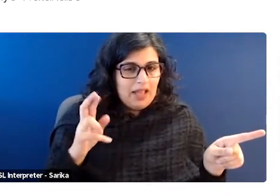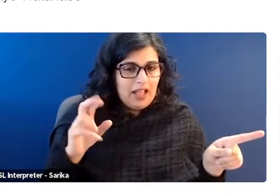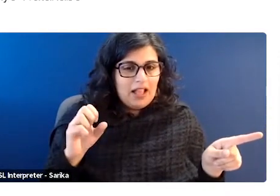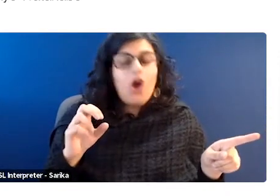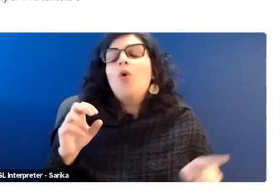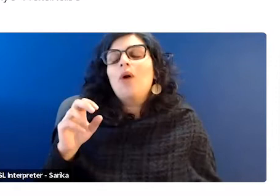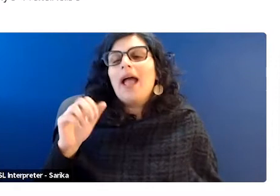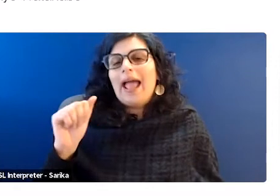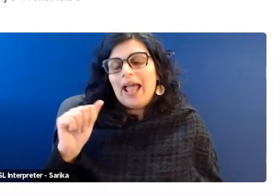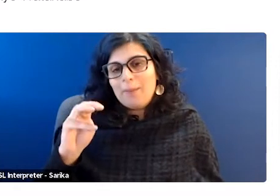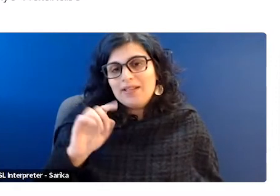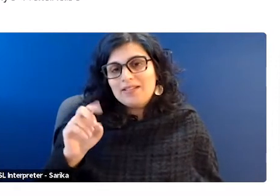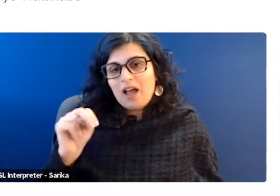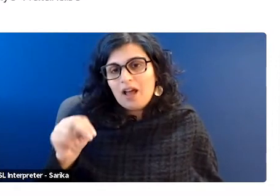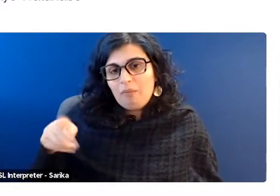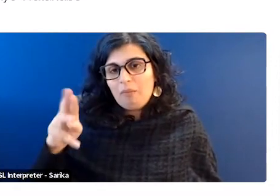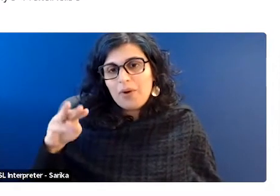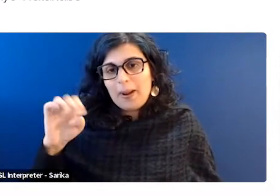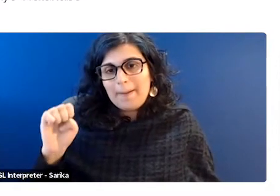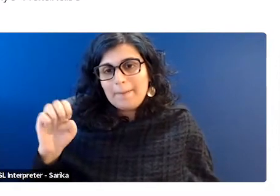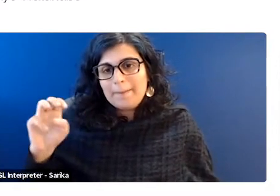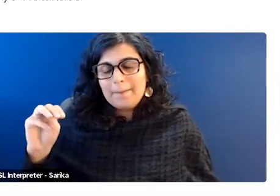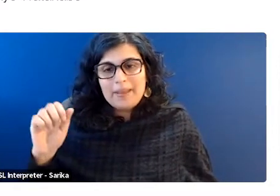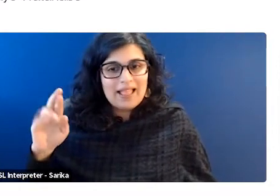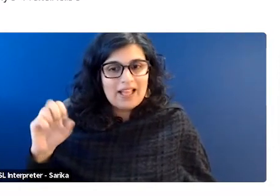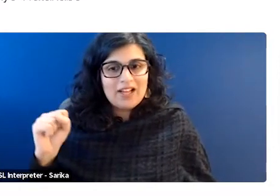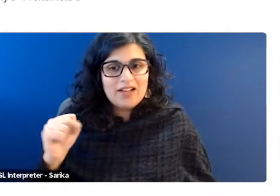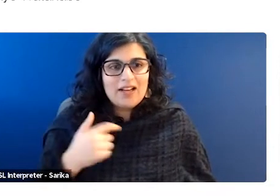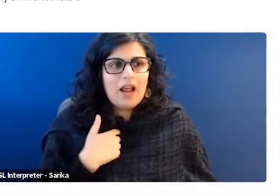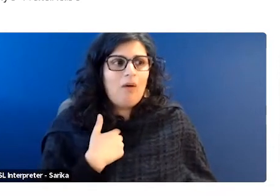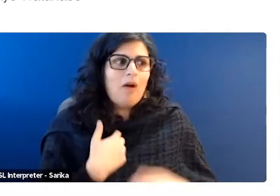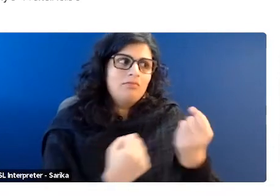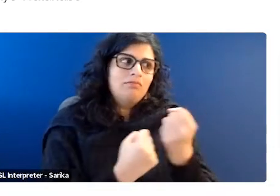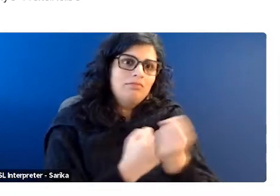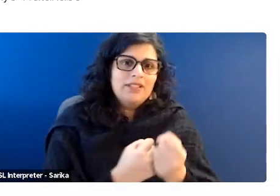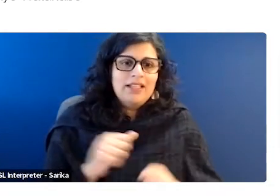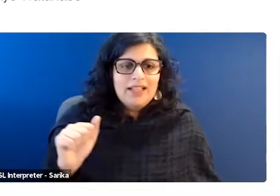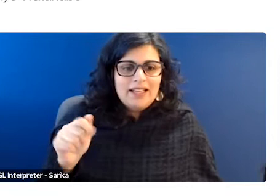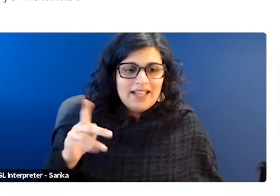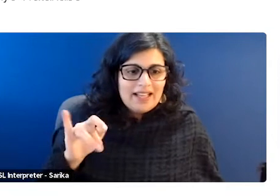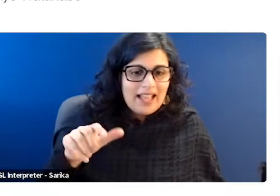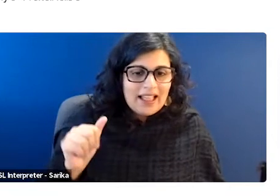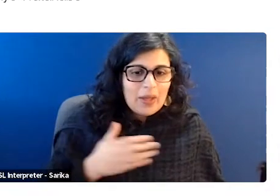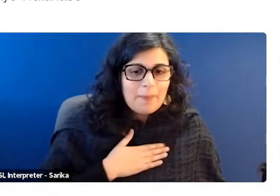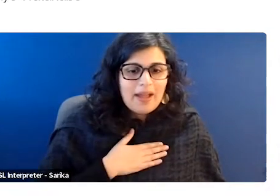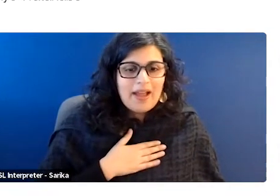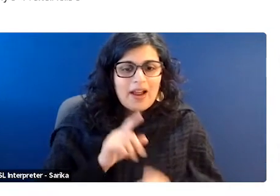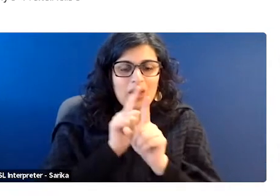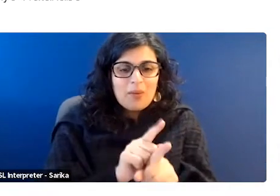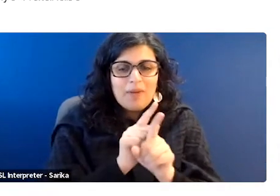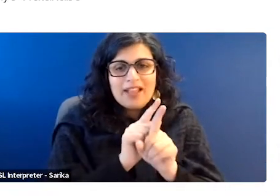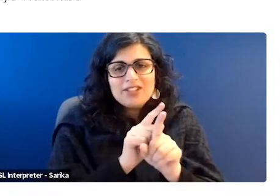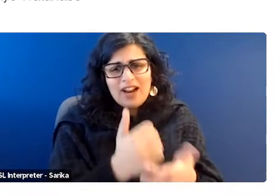Cycle. And I'd love to give a shout out to Akela, my mentor, who guided me through all of this and helped me process